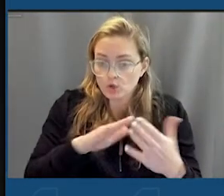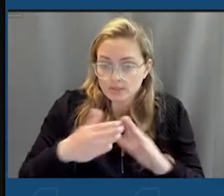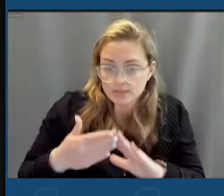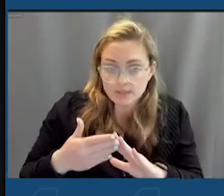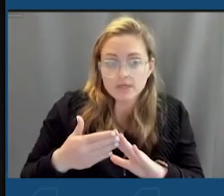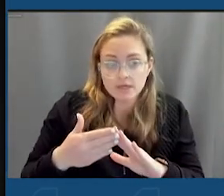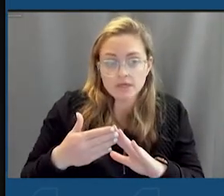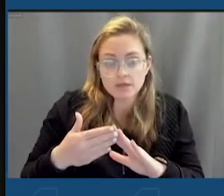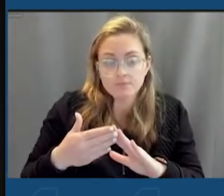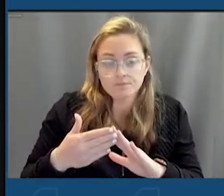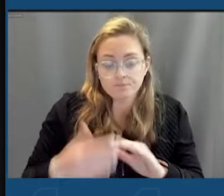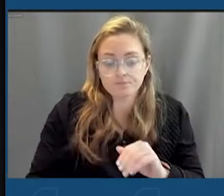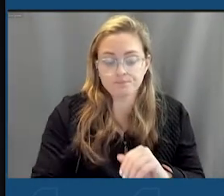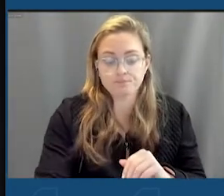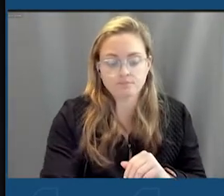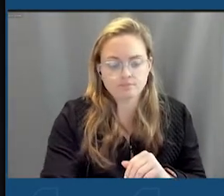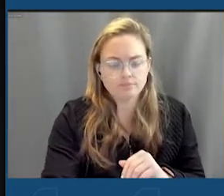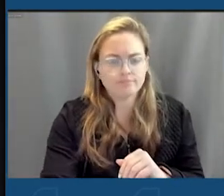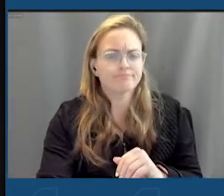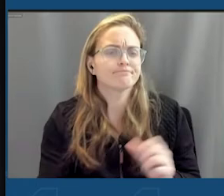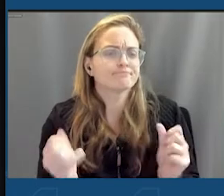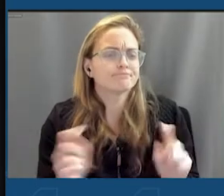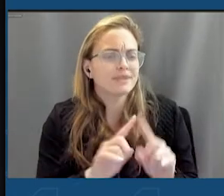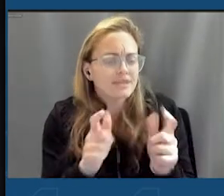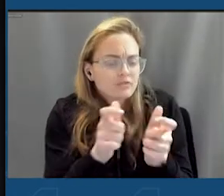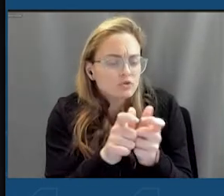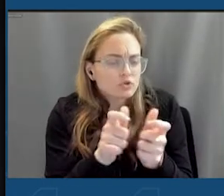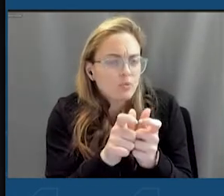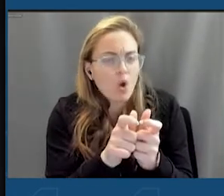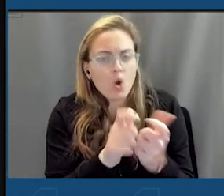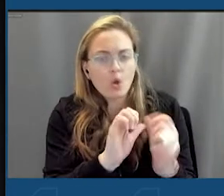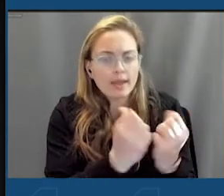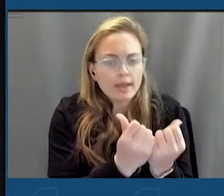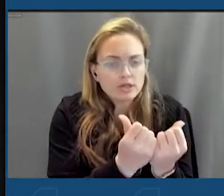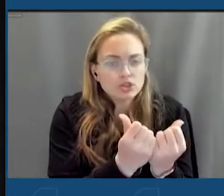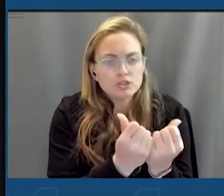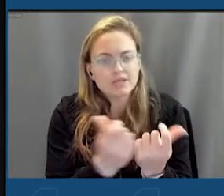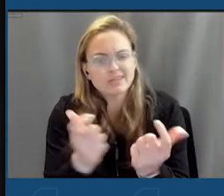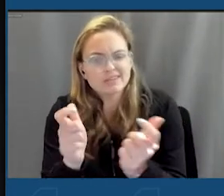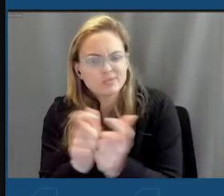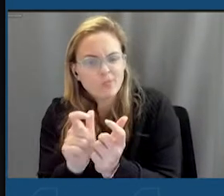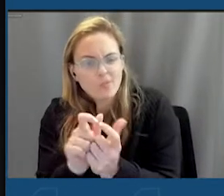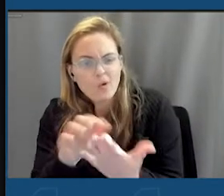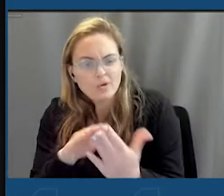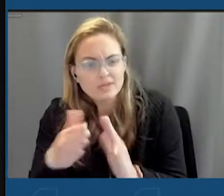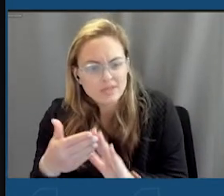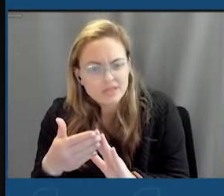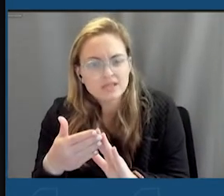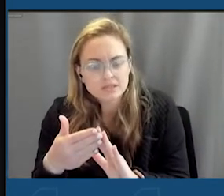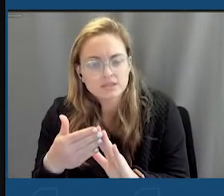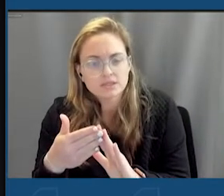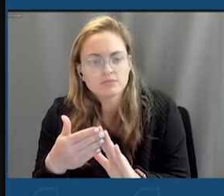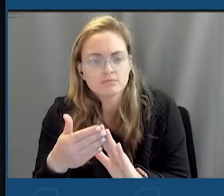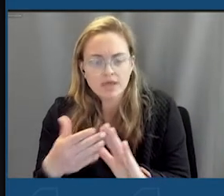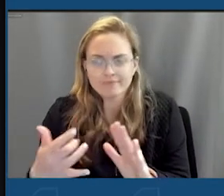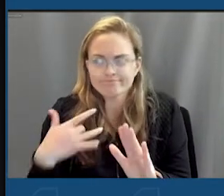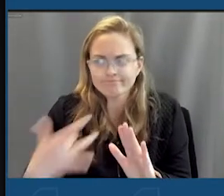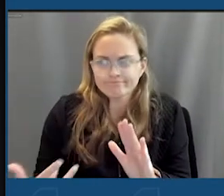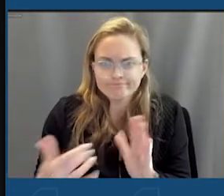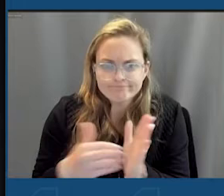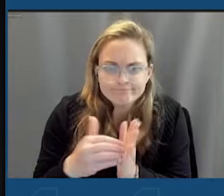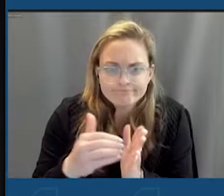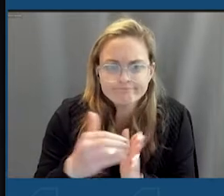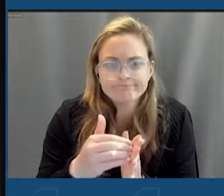Saratoga Springs, and the multitude of smaller agencies and big towns such as Colony that have a bunch of transient crime. The Crime Analysis